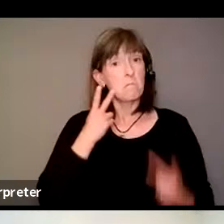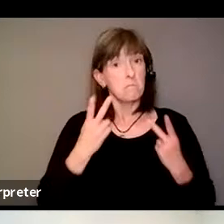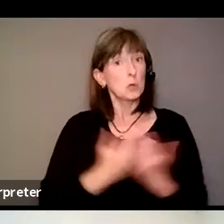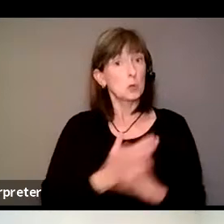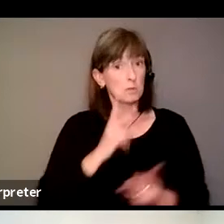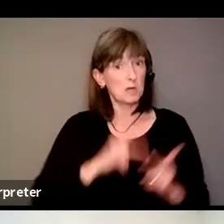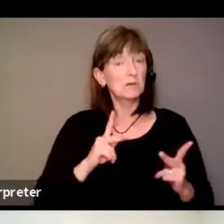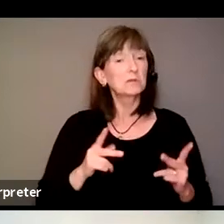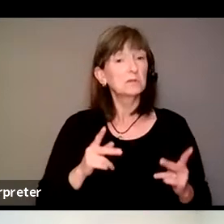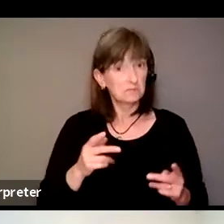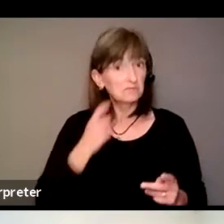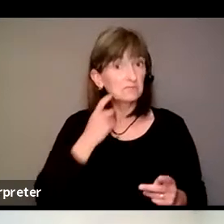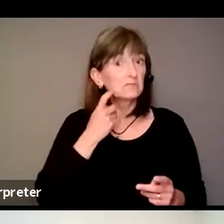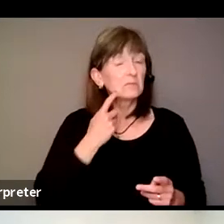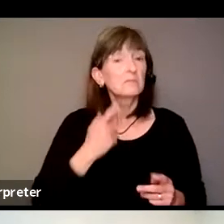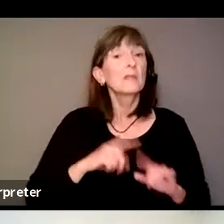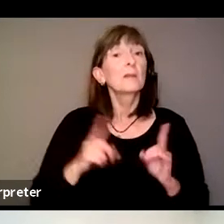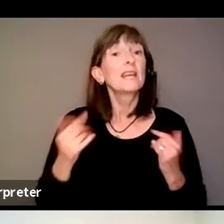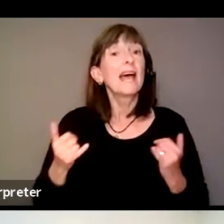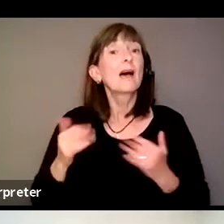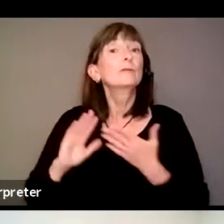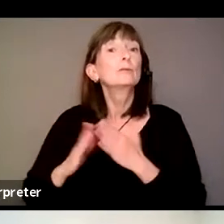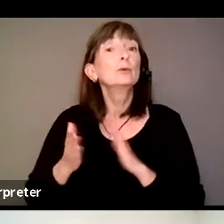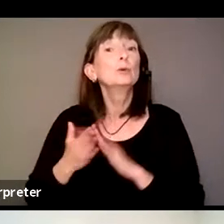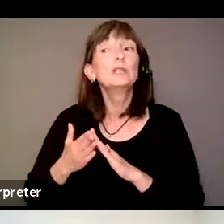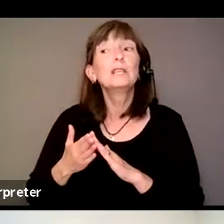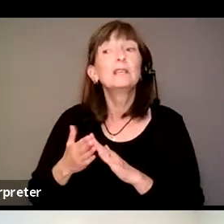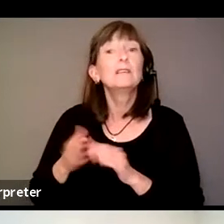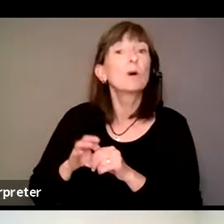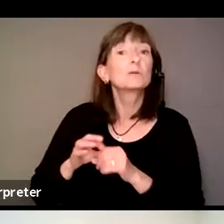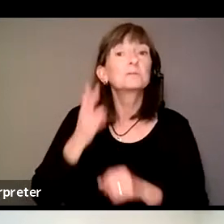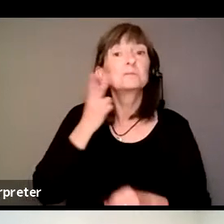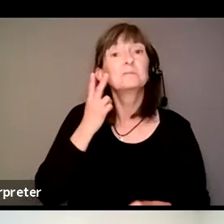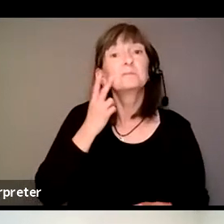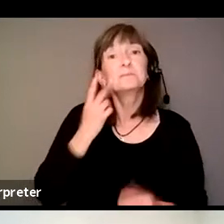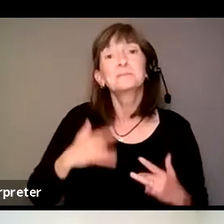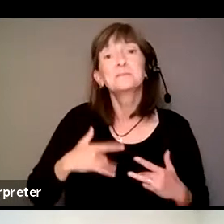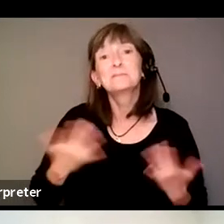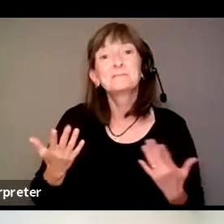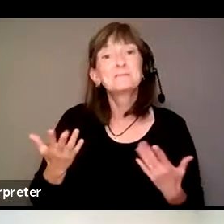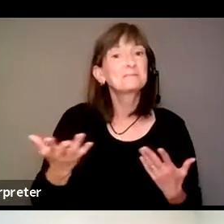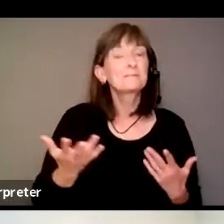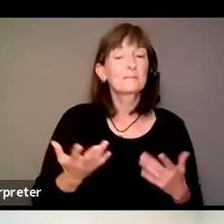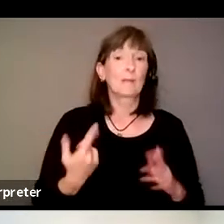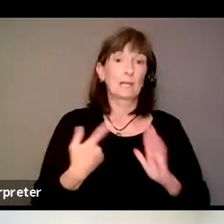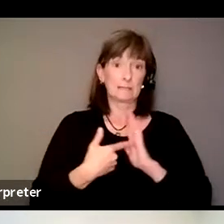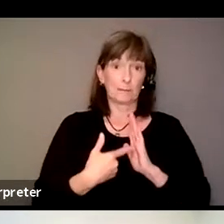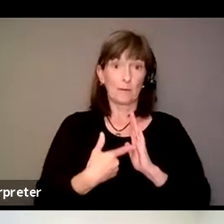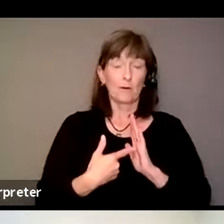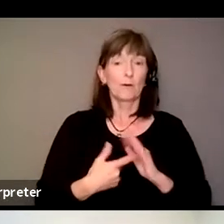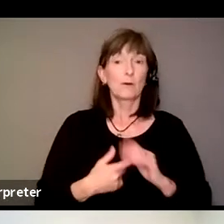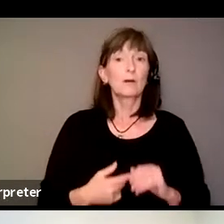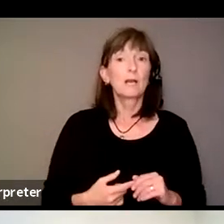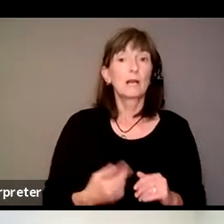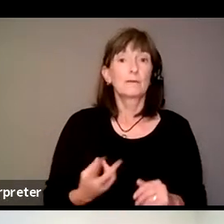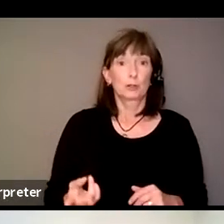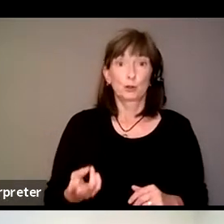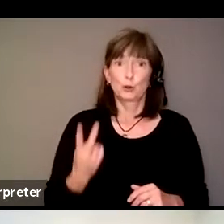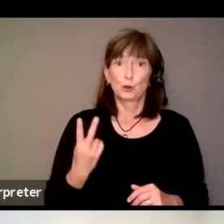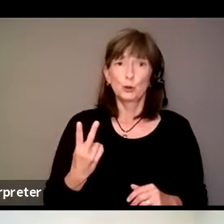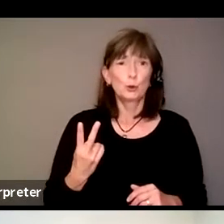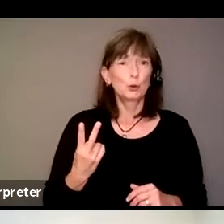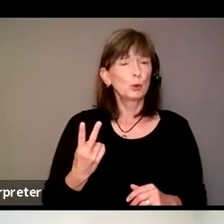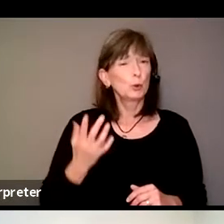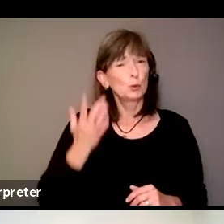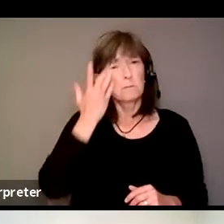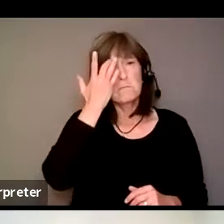going to be, you know, how the municipal elections are going to turn out. I know, for example, I have two very intelligent,